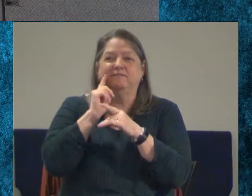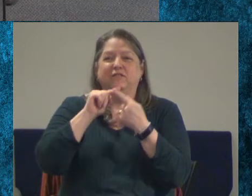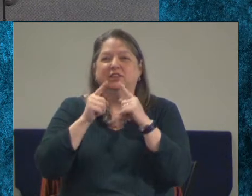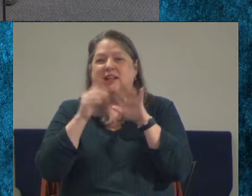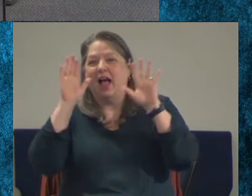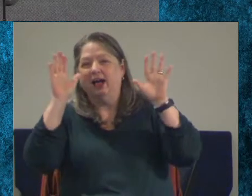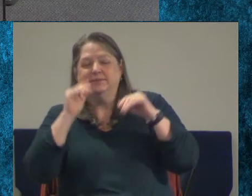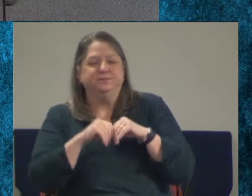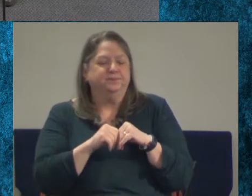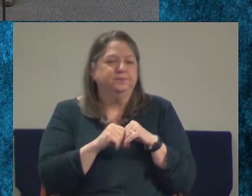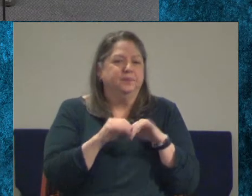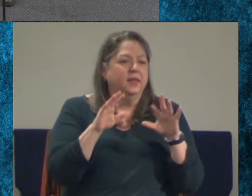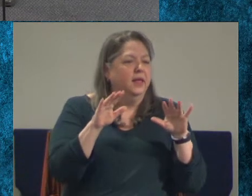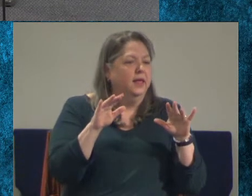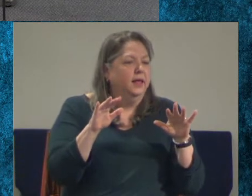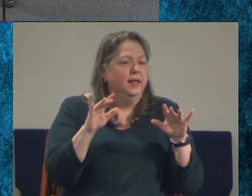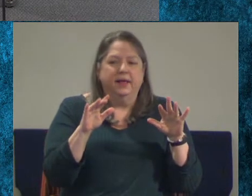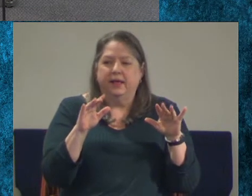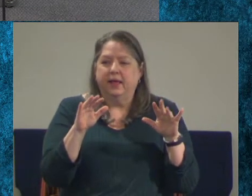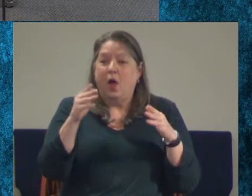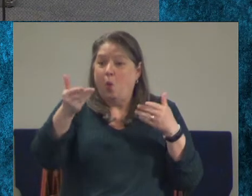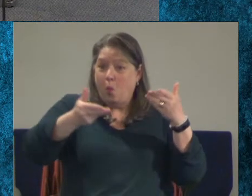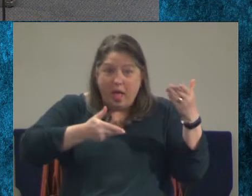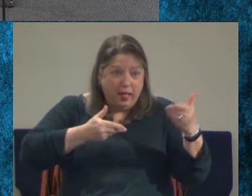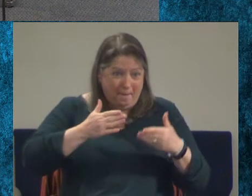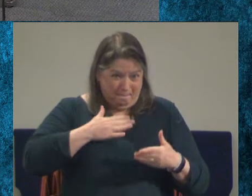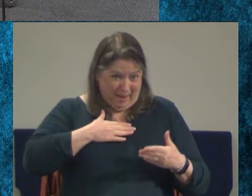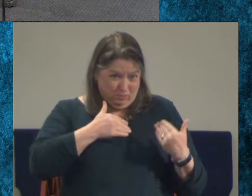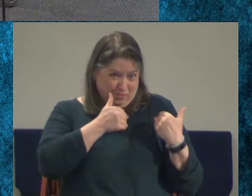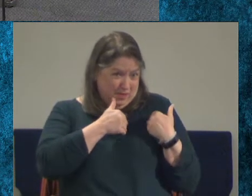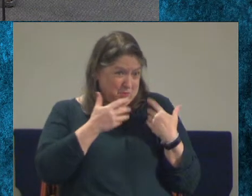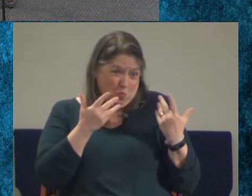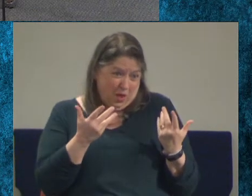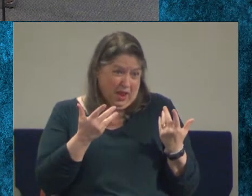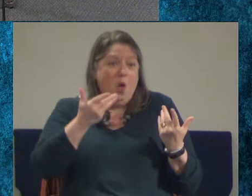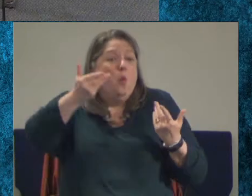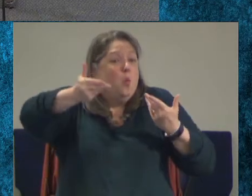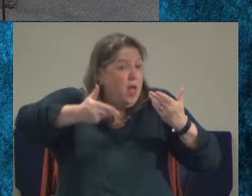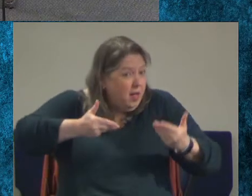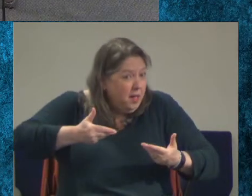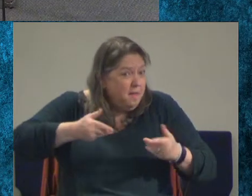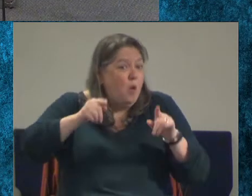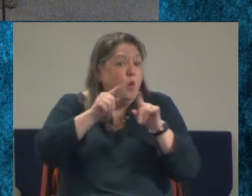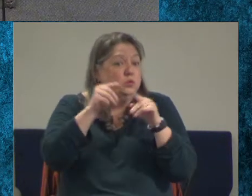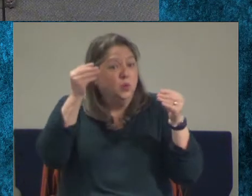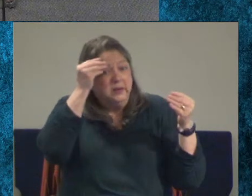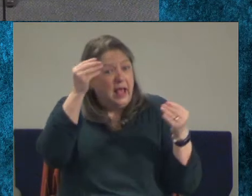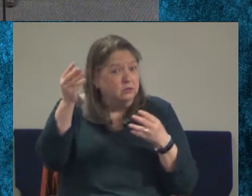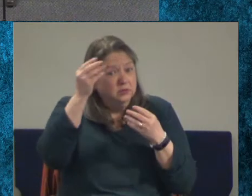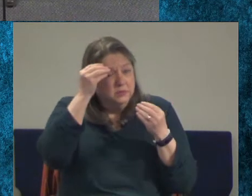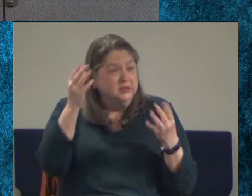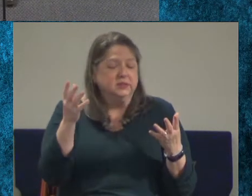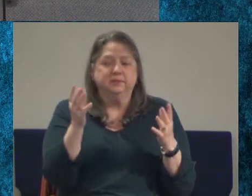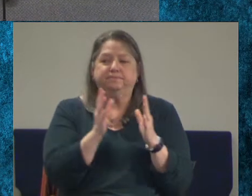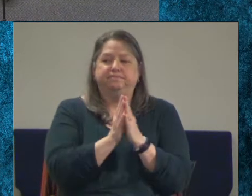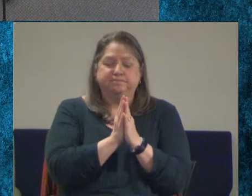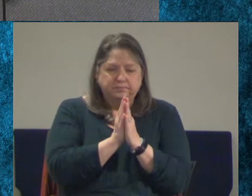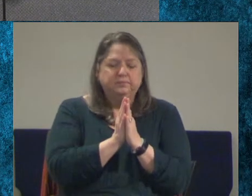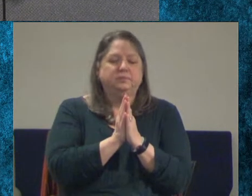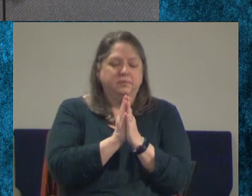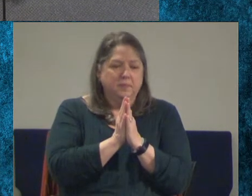My job is to welcome you and give you some announcements. Most of them are on the screen, and the pastor has